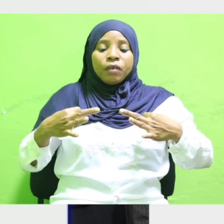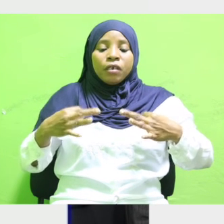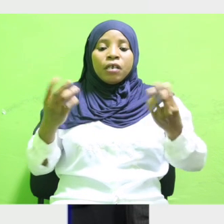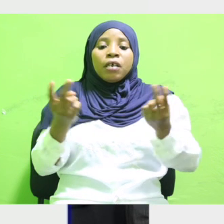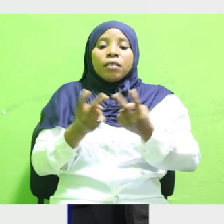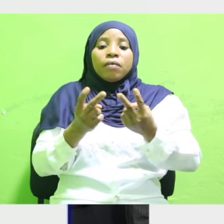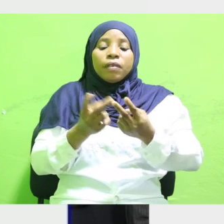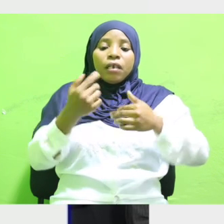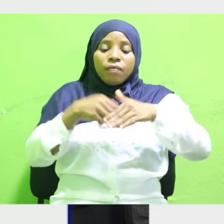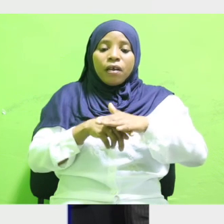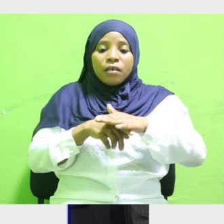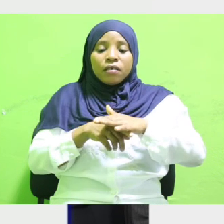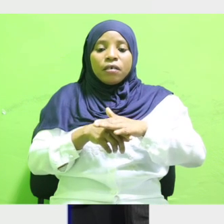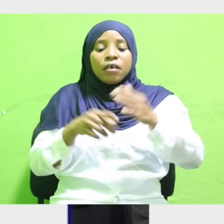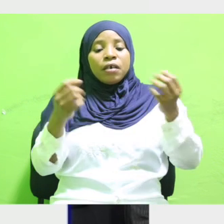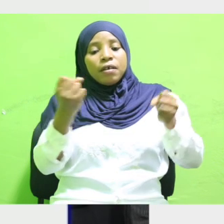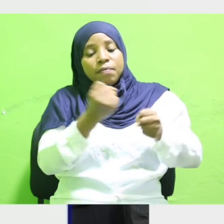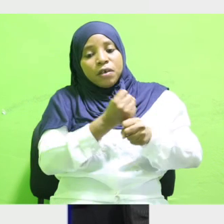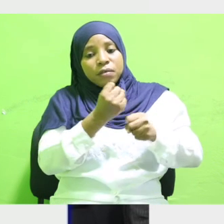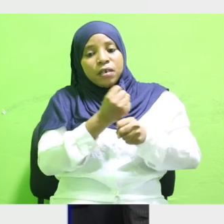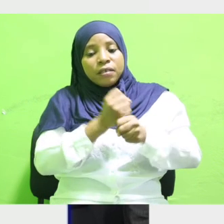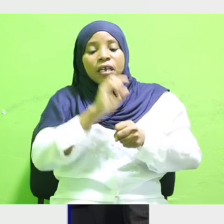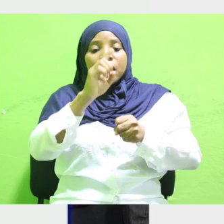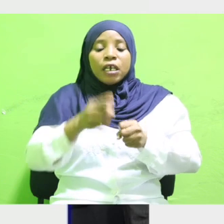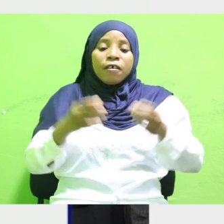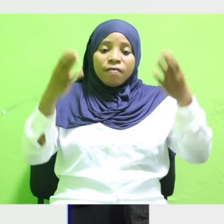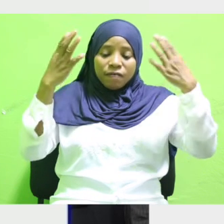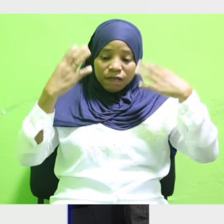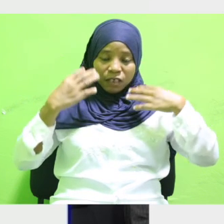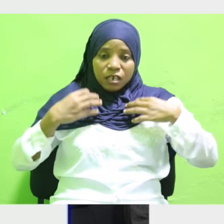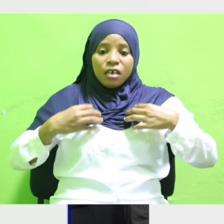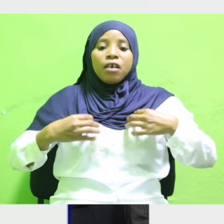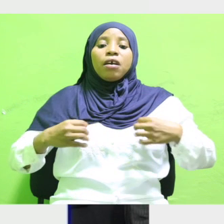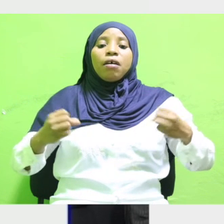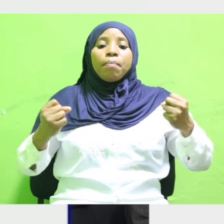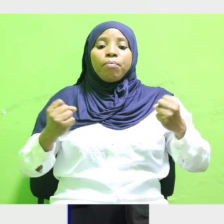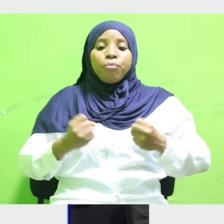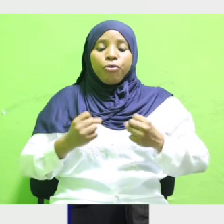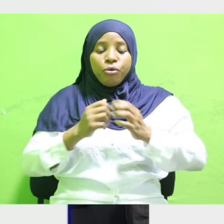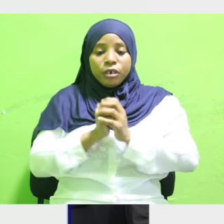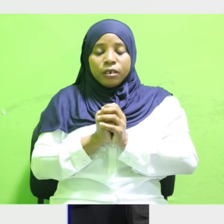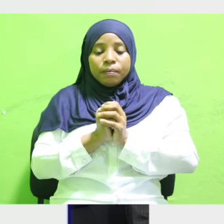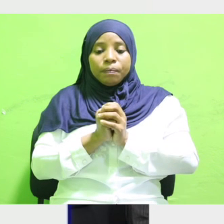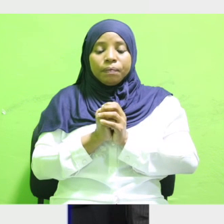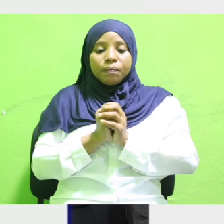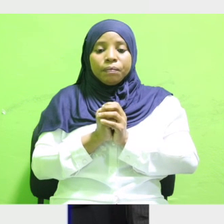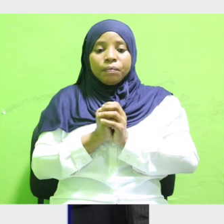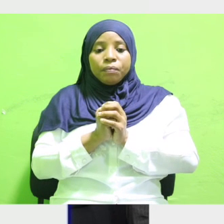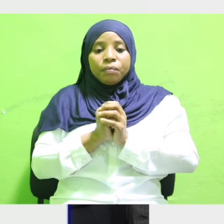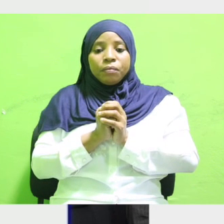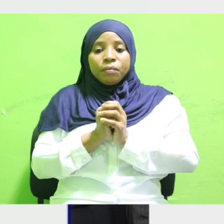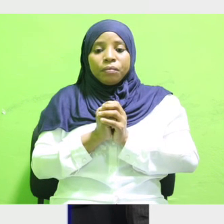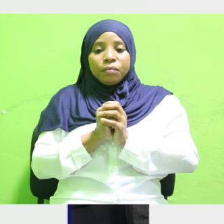are manufactured in the bone marrow. So due to this, the